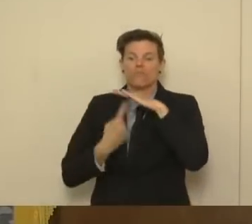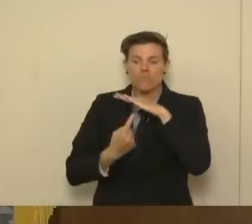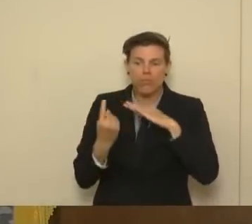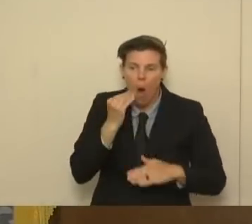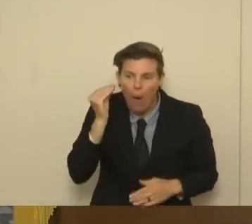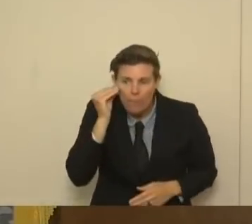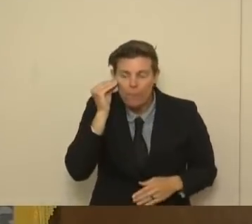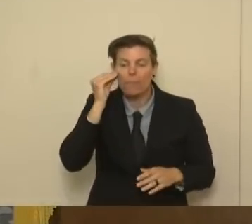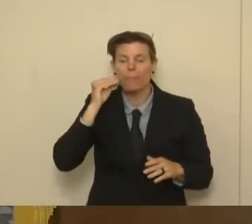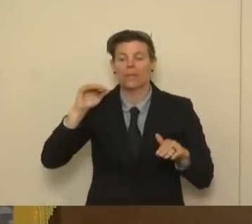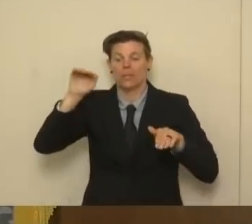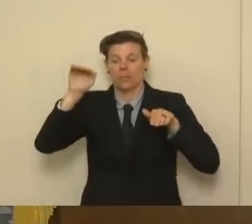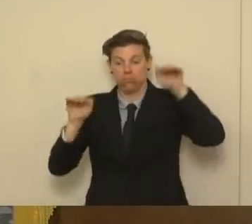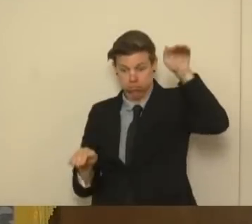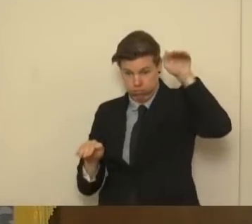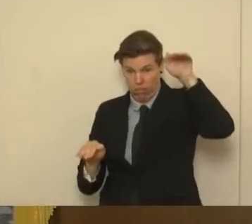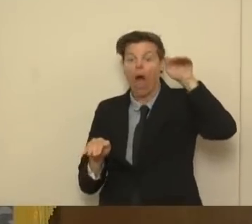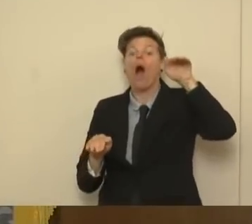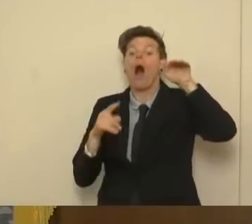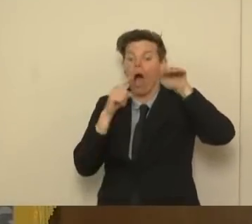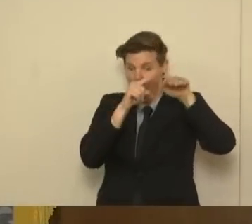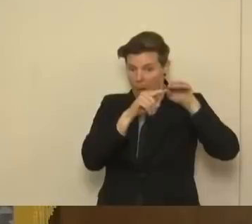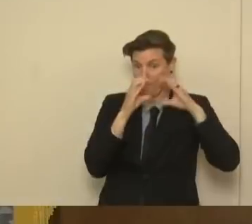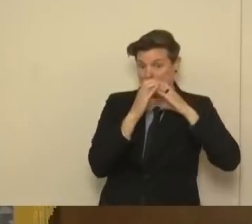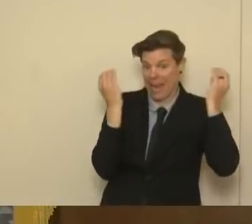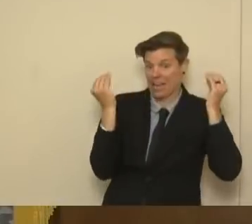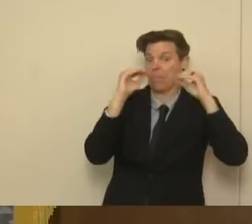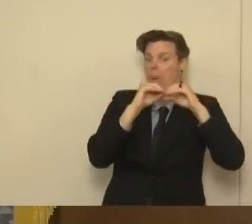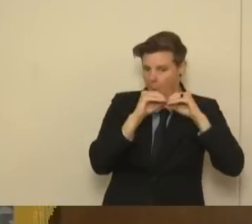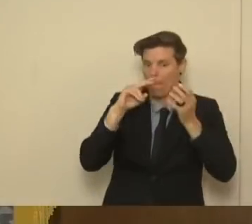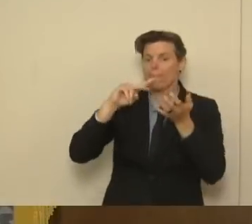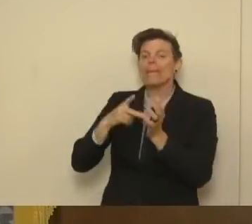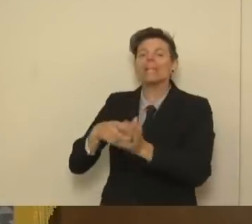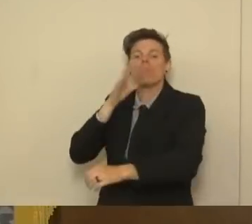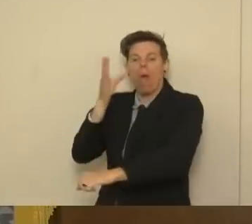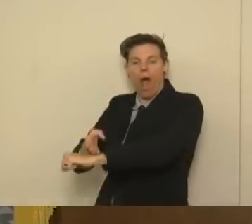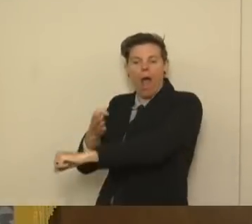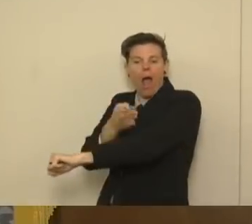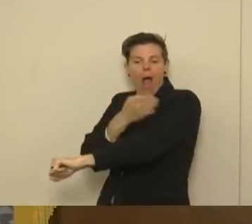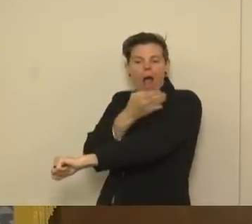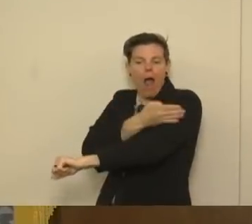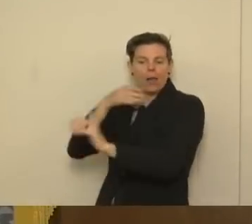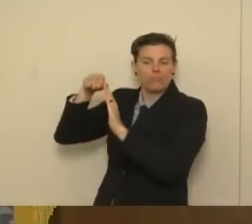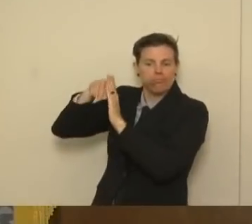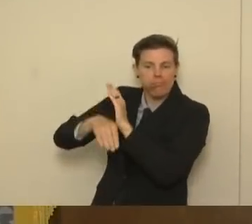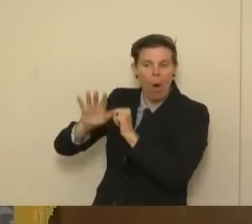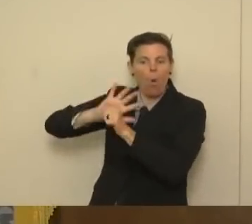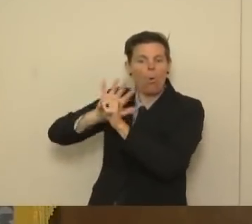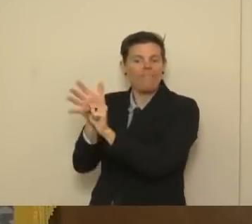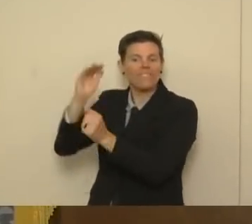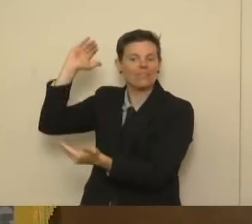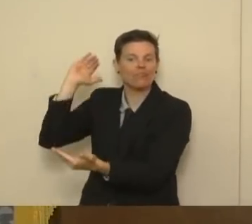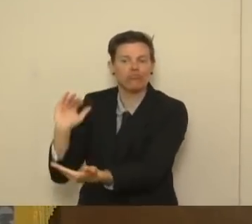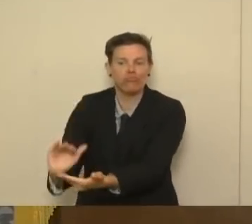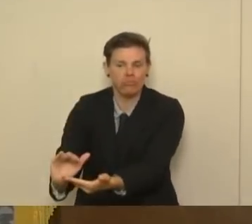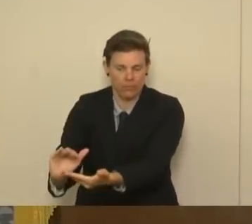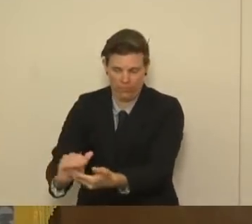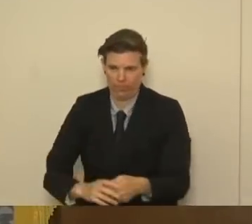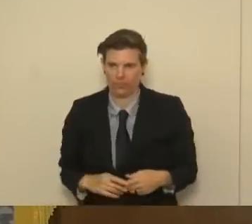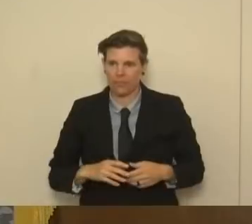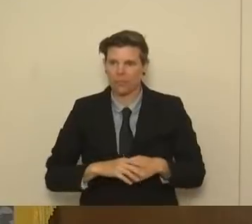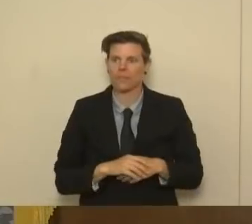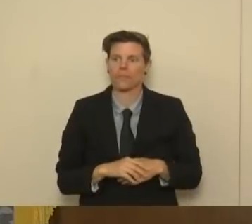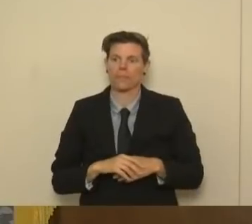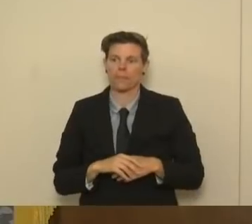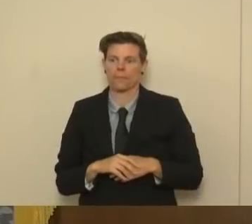rapid responses. So we're seeing cases being transmitted into businesses that require rapid response. Where are we seeing a